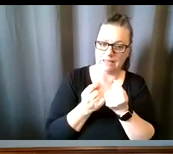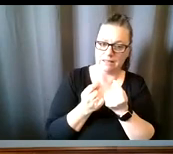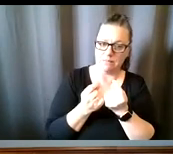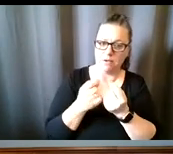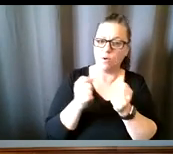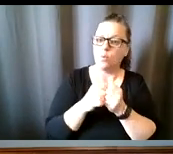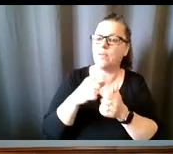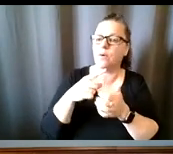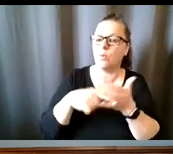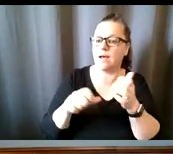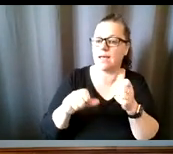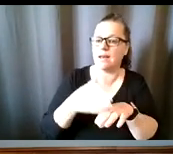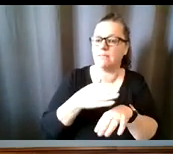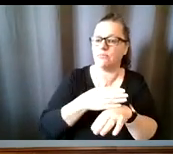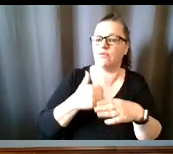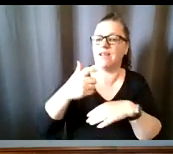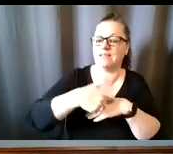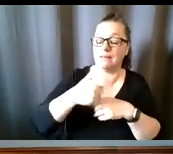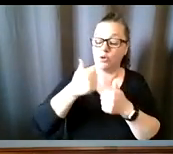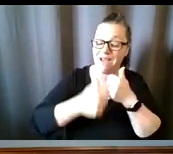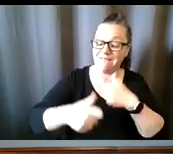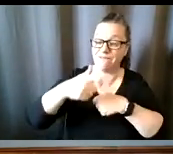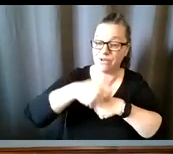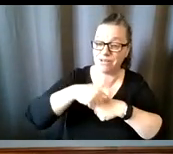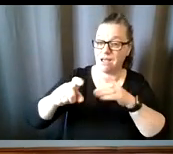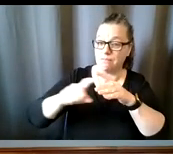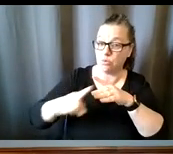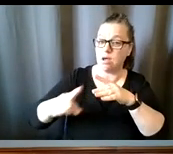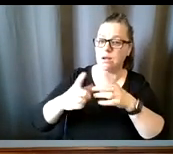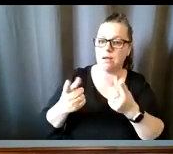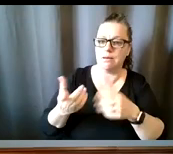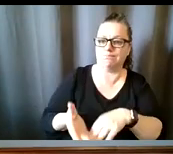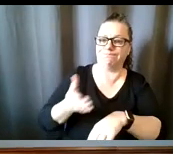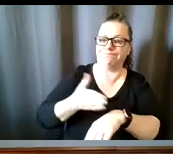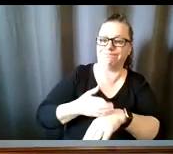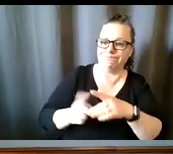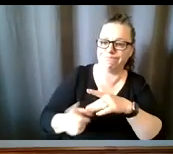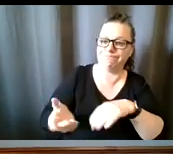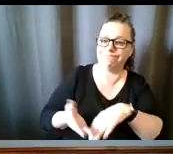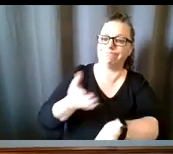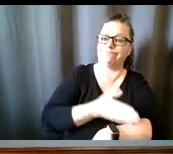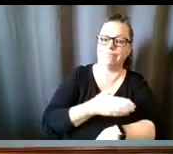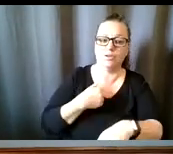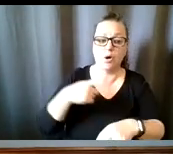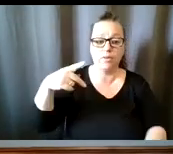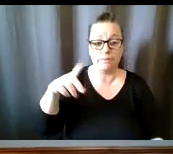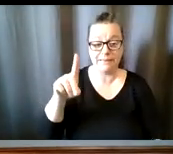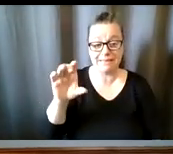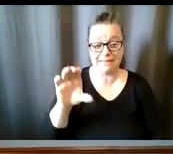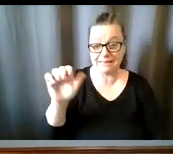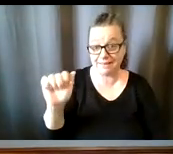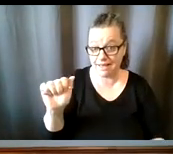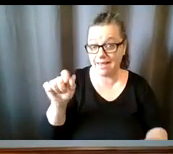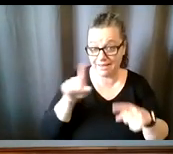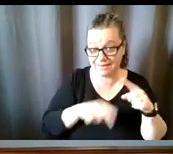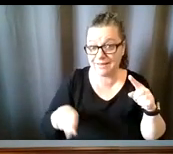they need to make next time. So each iteration, each sprint, they're doing better and better. So we talked about the Pdca cycle and